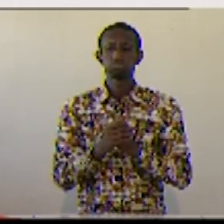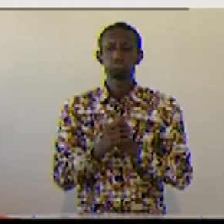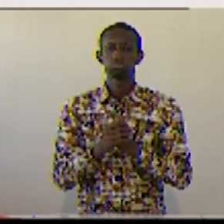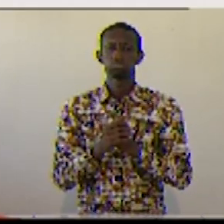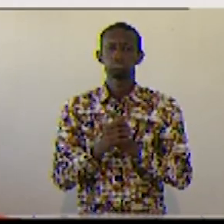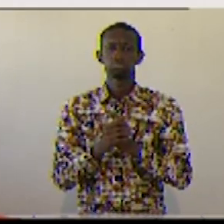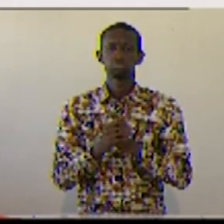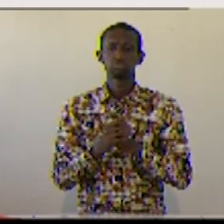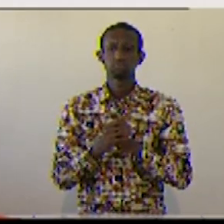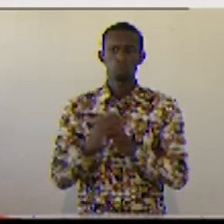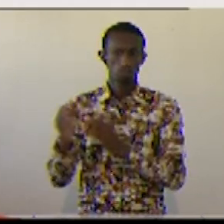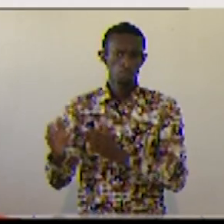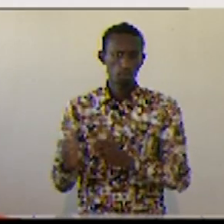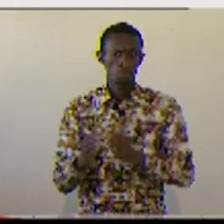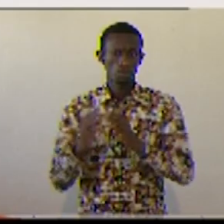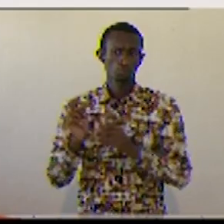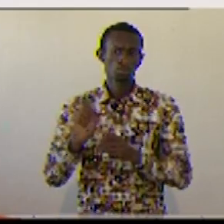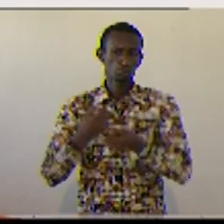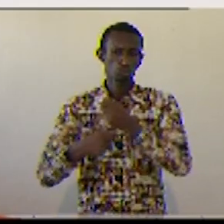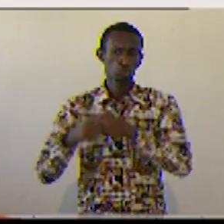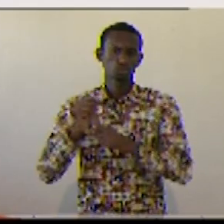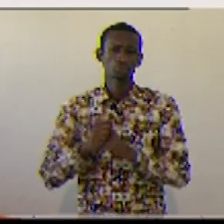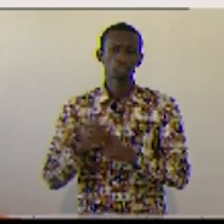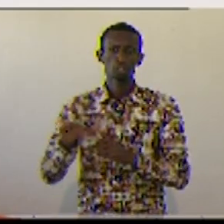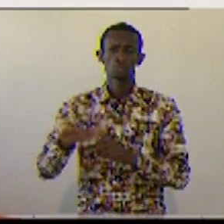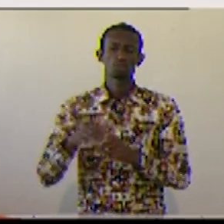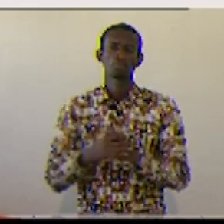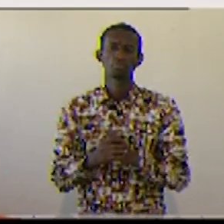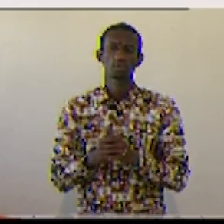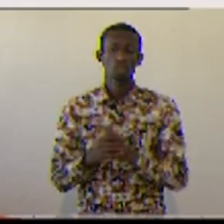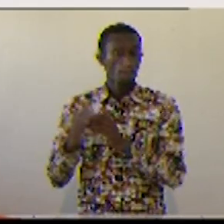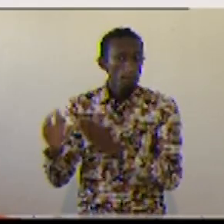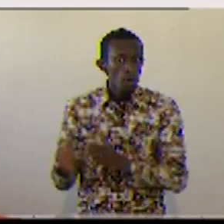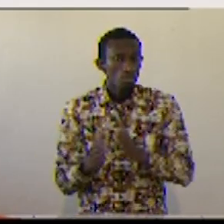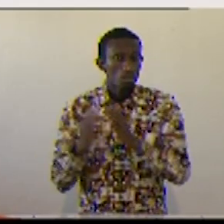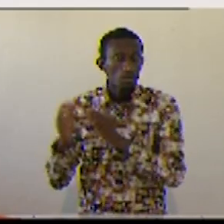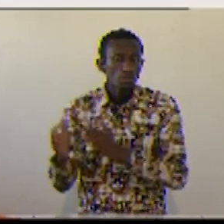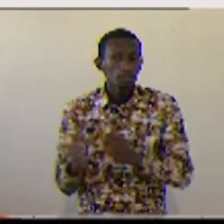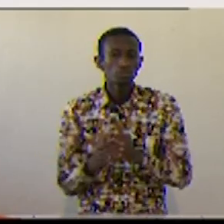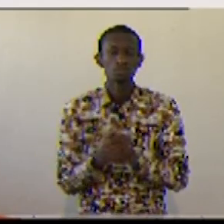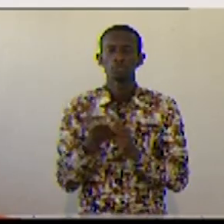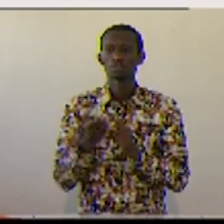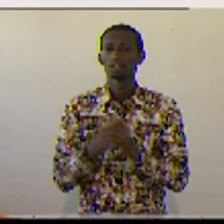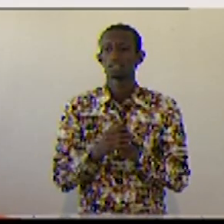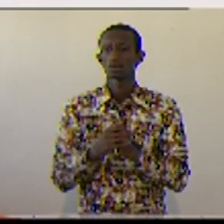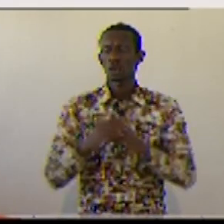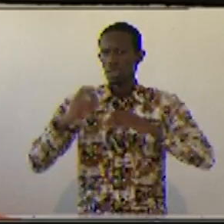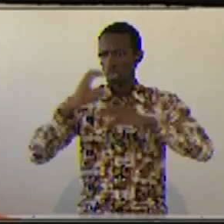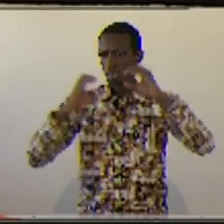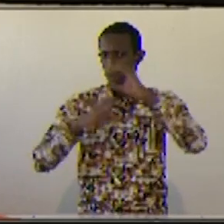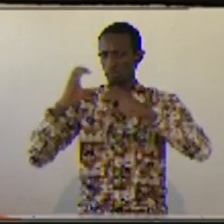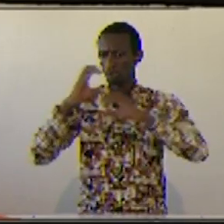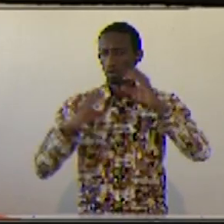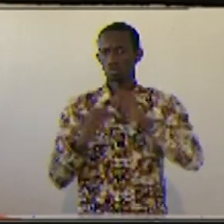The preparation of salts is a chemical process. So when we prepare them, a chemical reaction